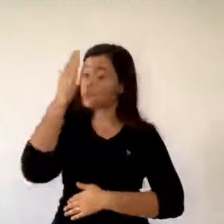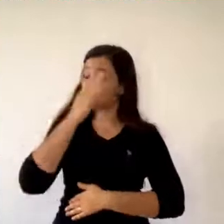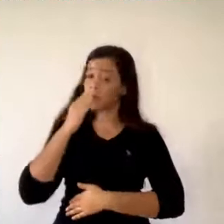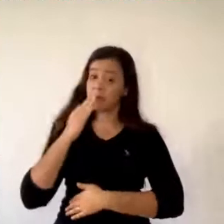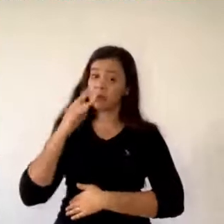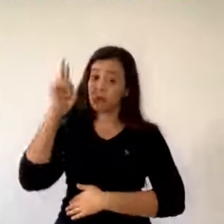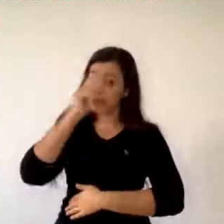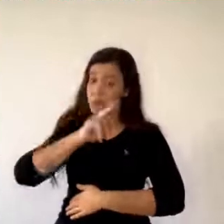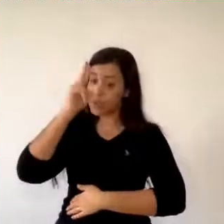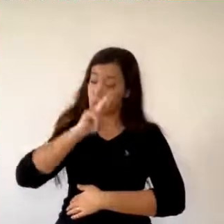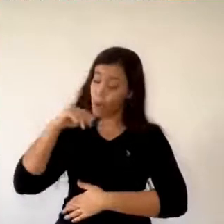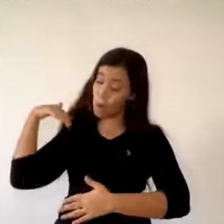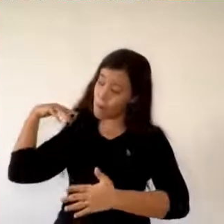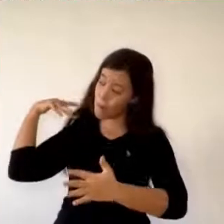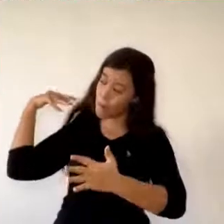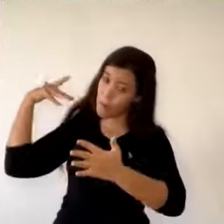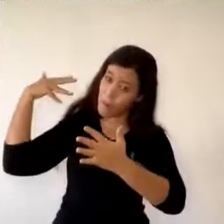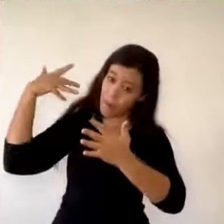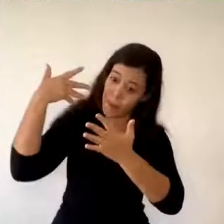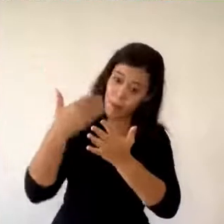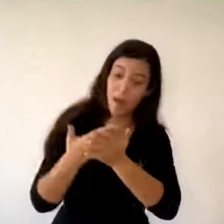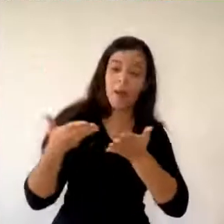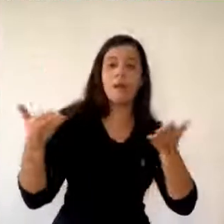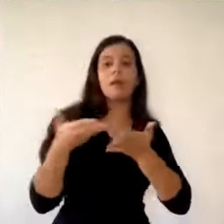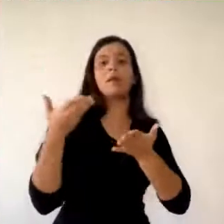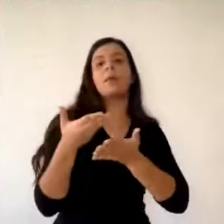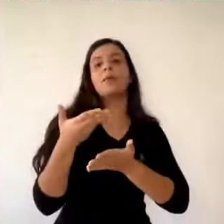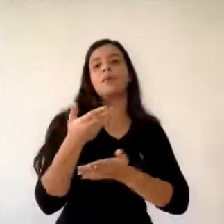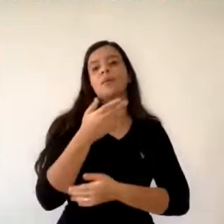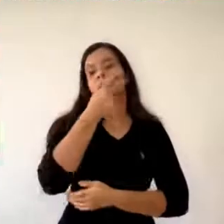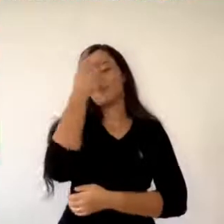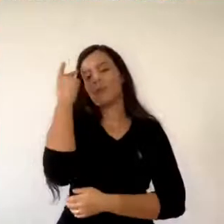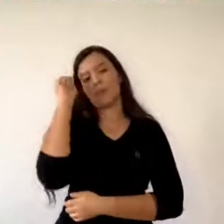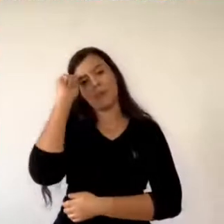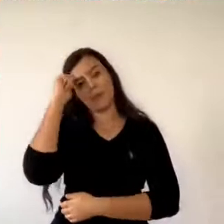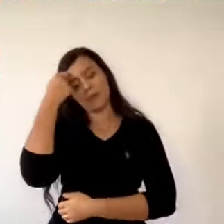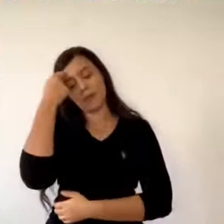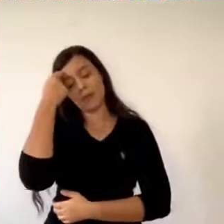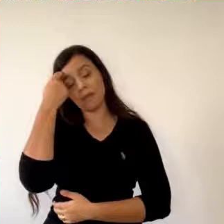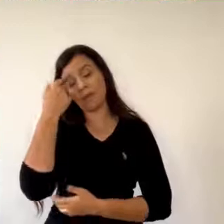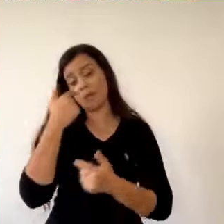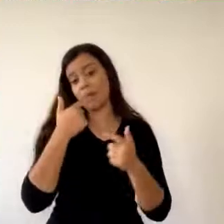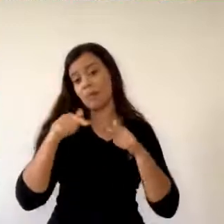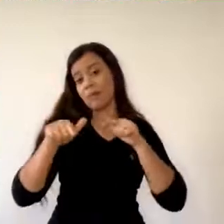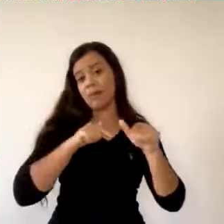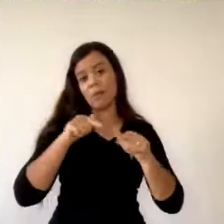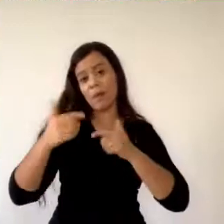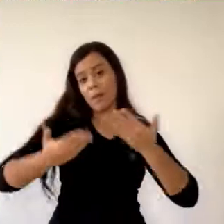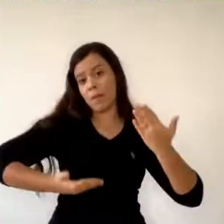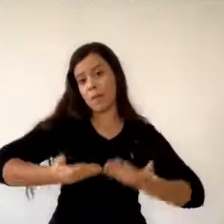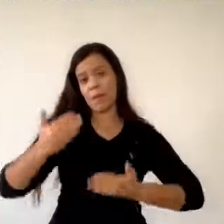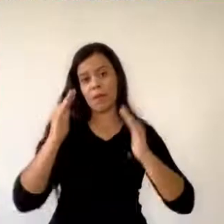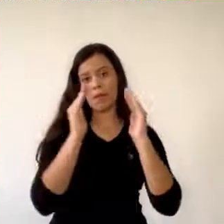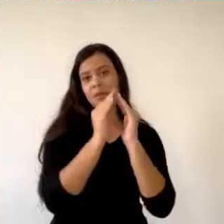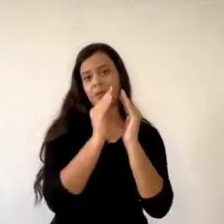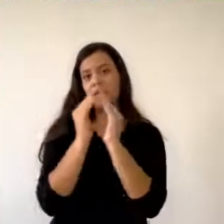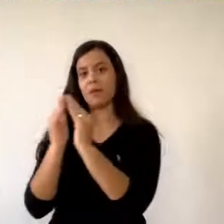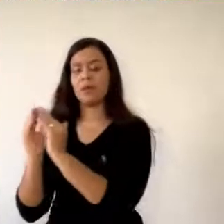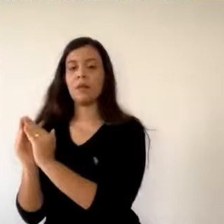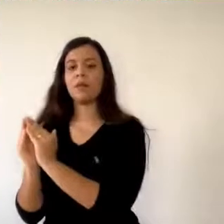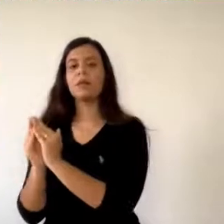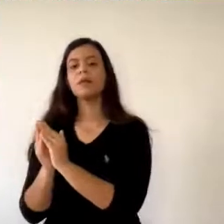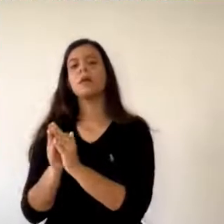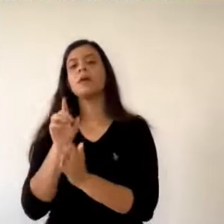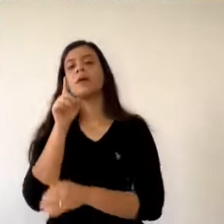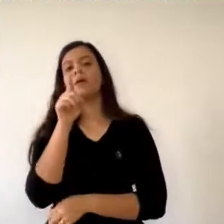we have a historical and very serious problem with domestic labor. How many people have, as a